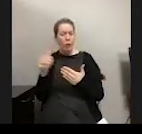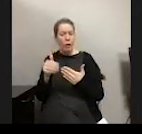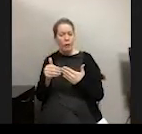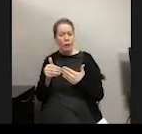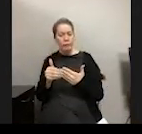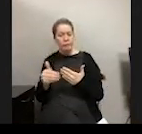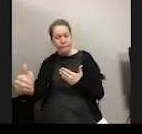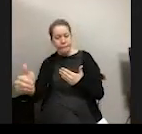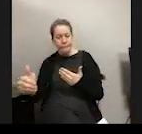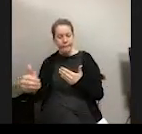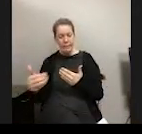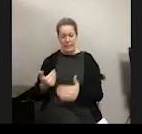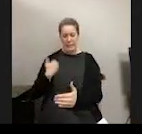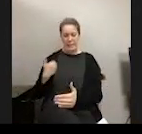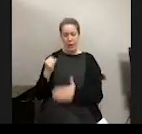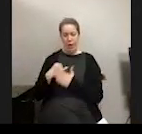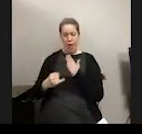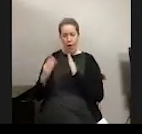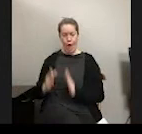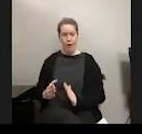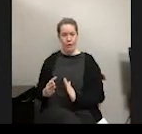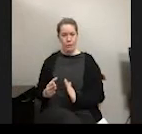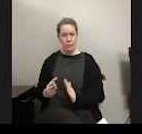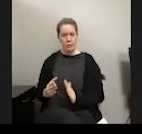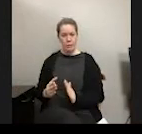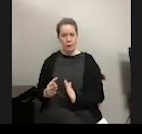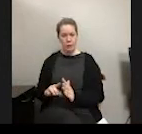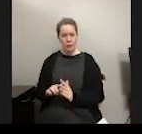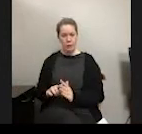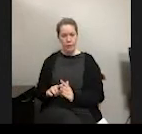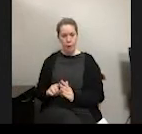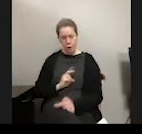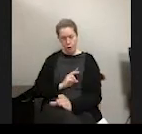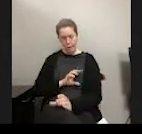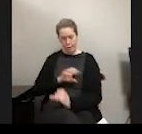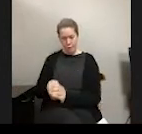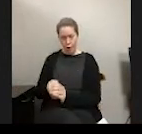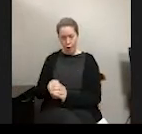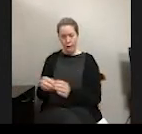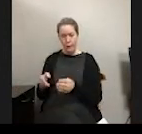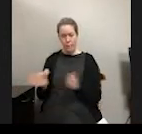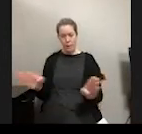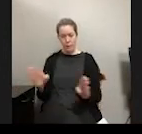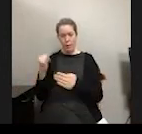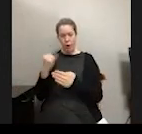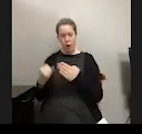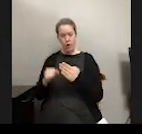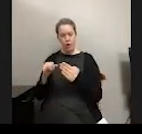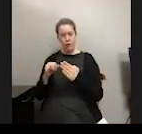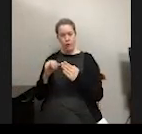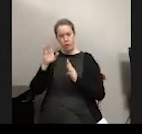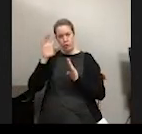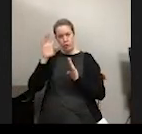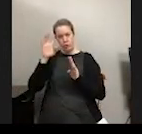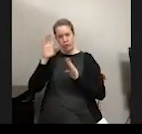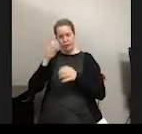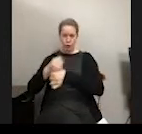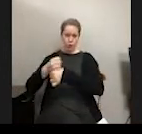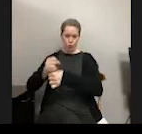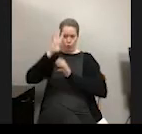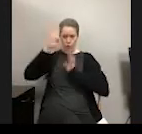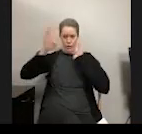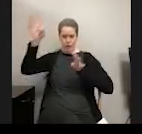of artists who are interested in getting involved in public art creation? So I guess from my experience, I did find